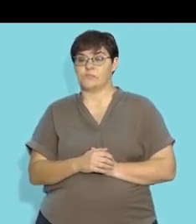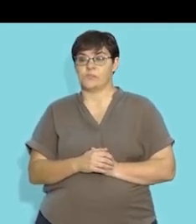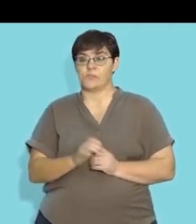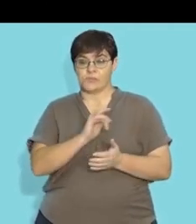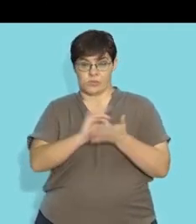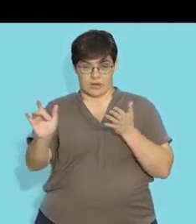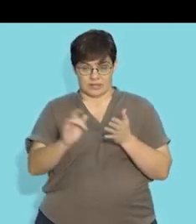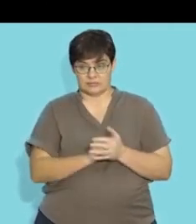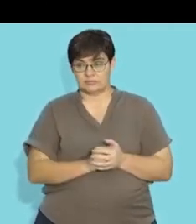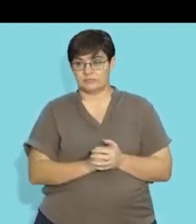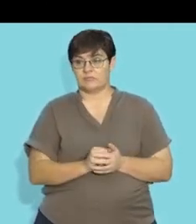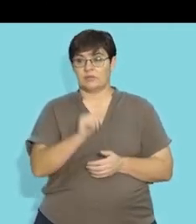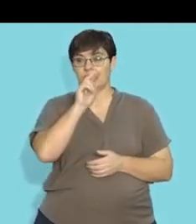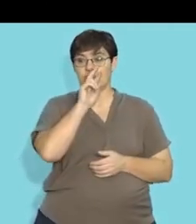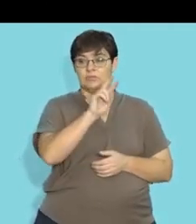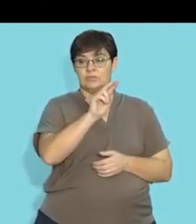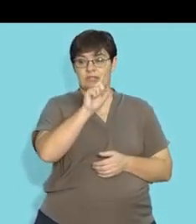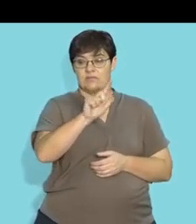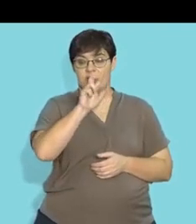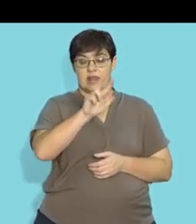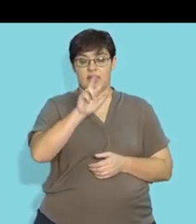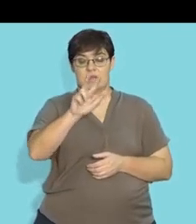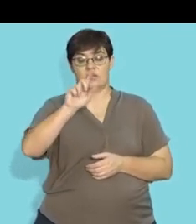Clear everything. So it's